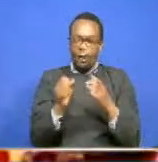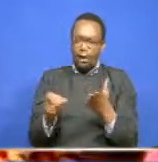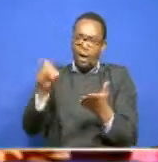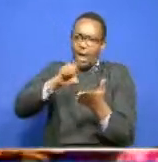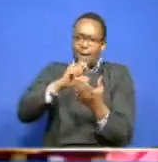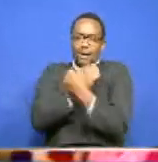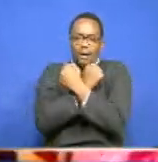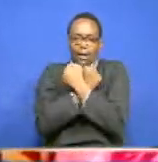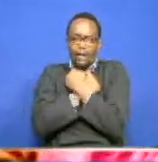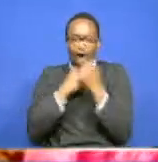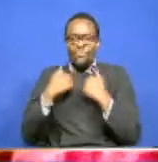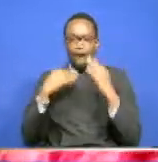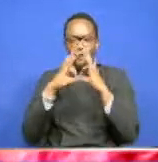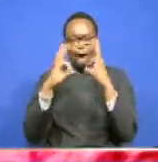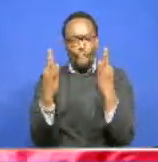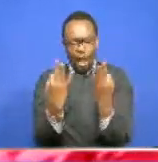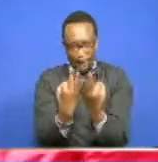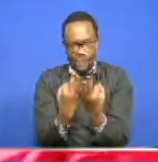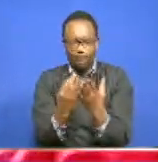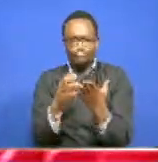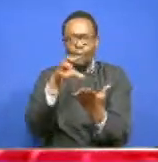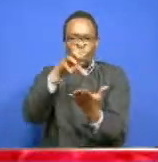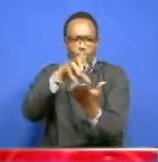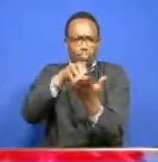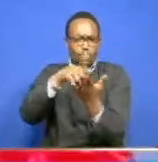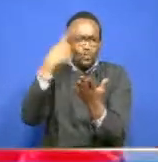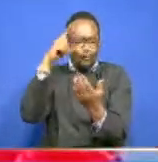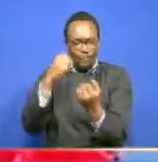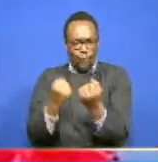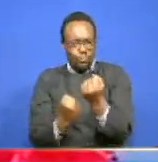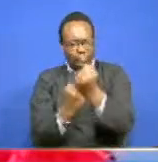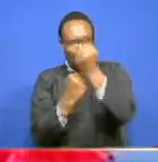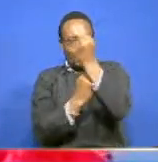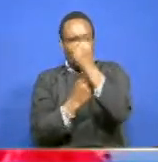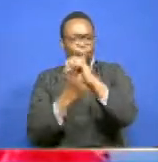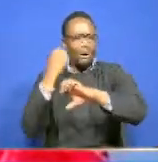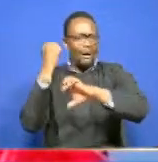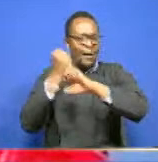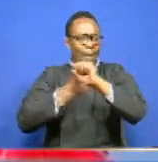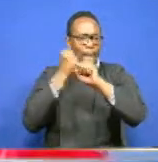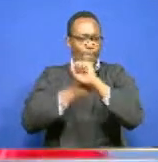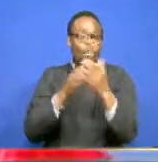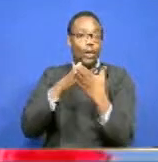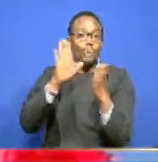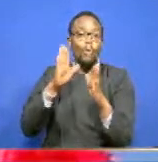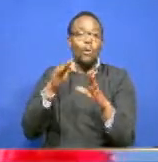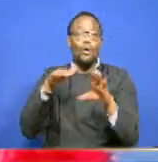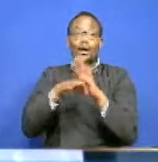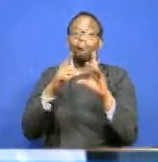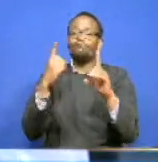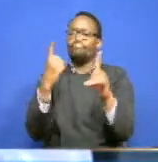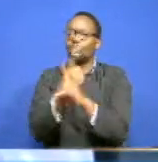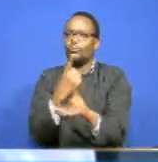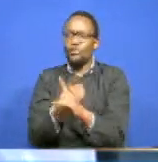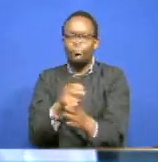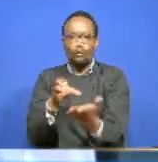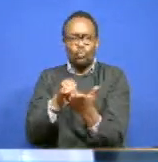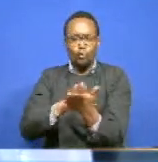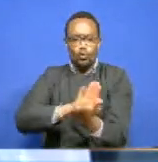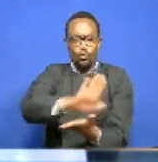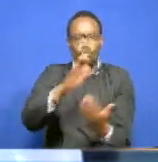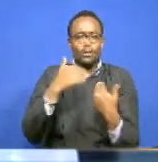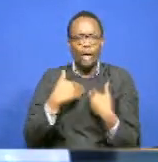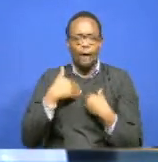among them and position them for more impact in the midst of all among whom they will find themselves,